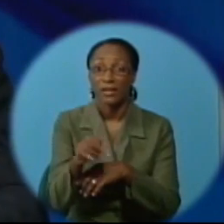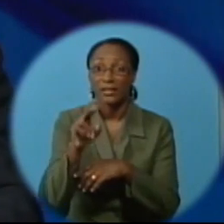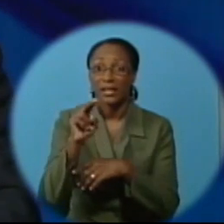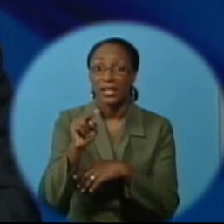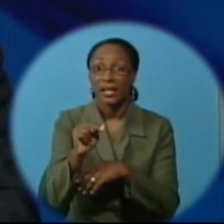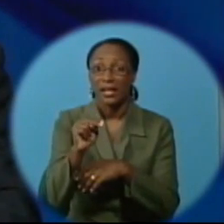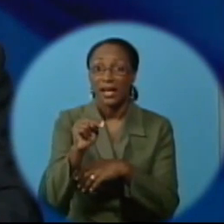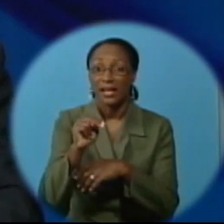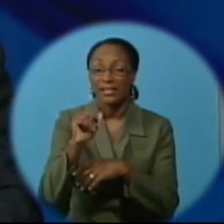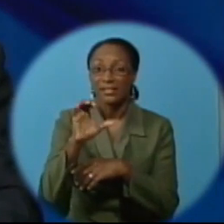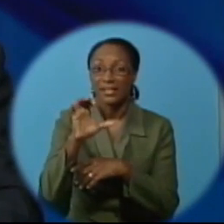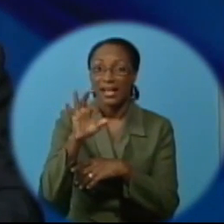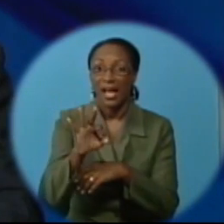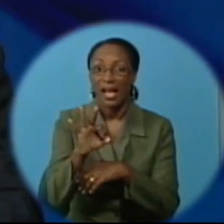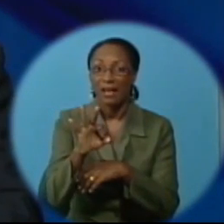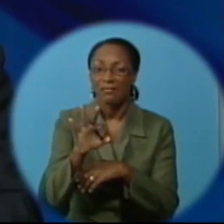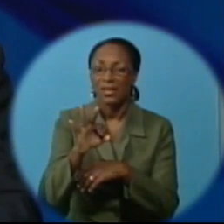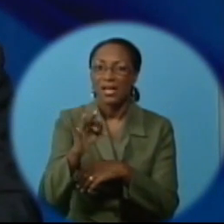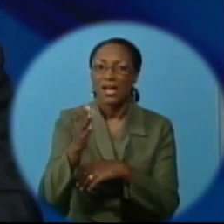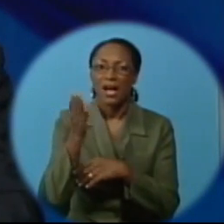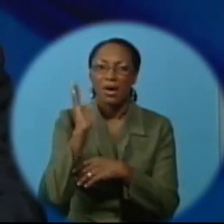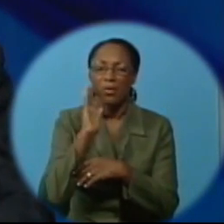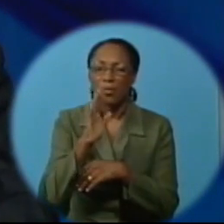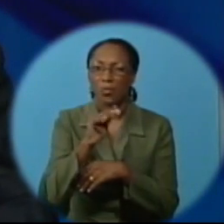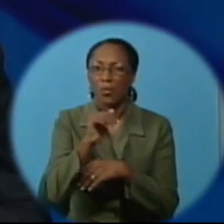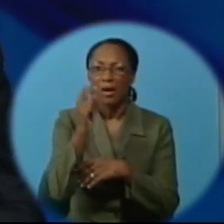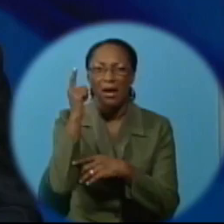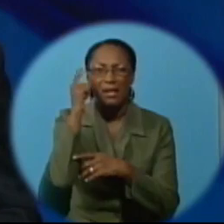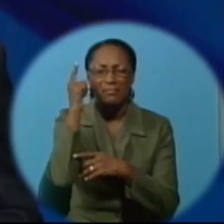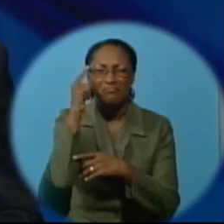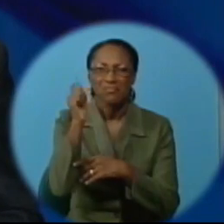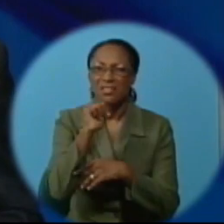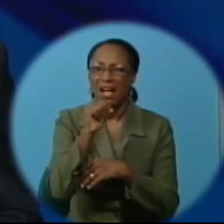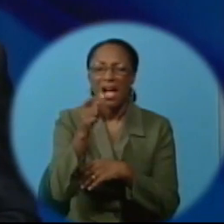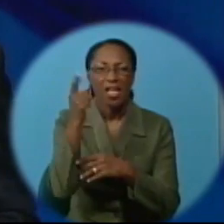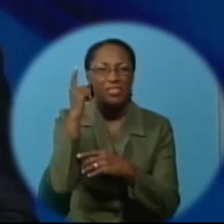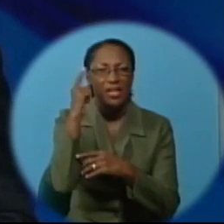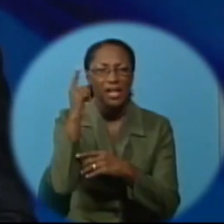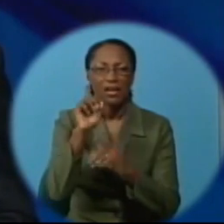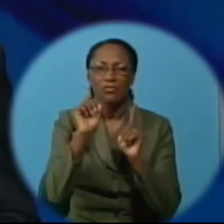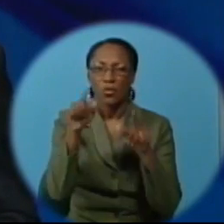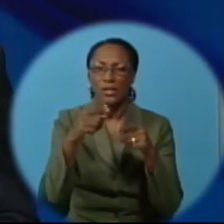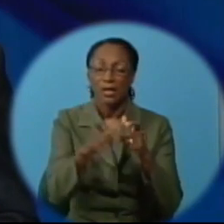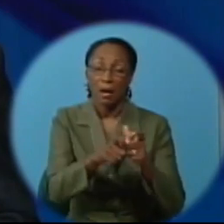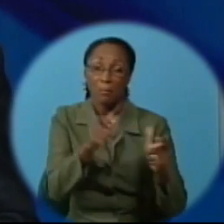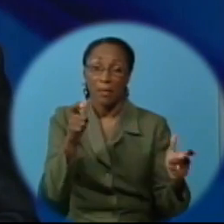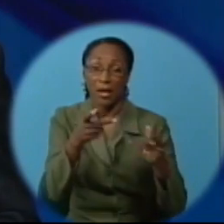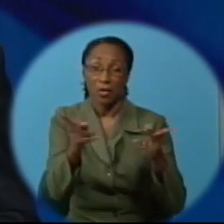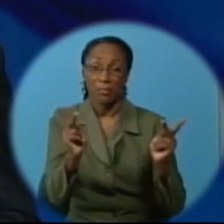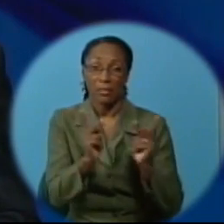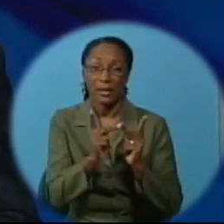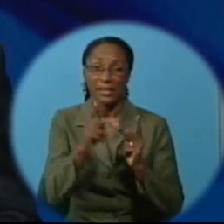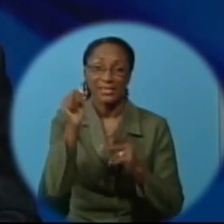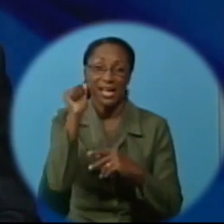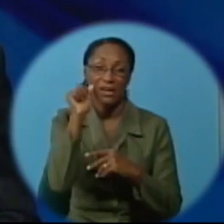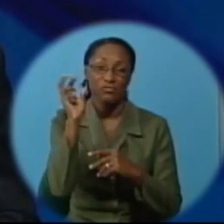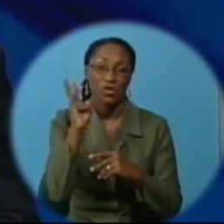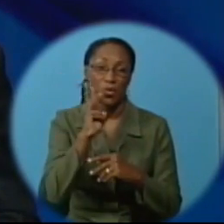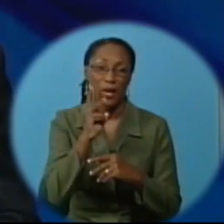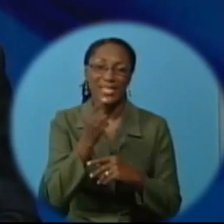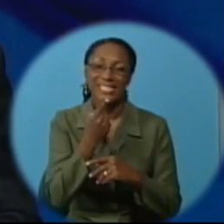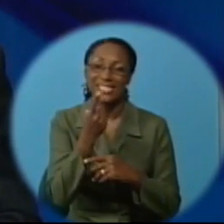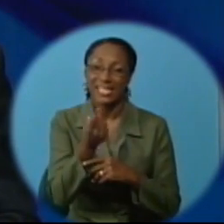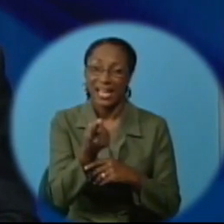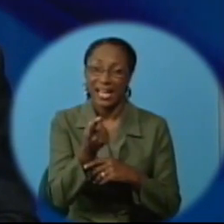the possibility of having to relocate to a bigger venue. Cultural Officer with the NCF, Andrea Wells, meanwhile, says